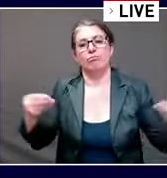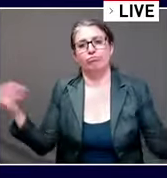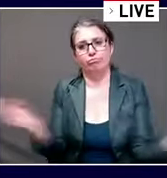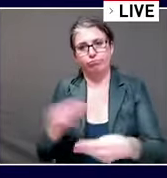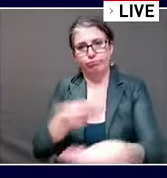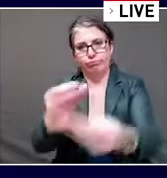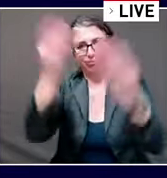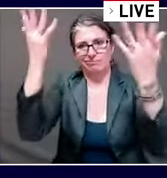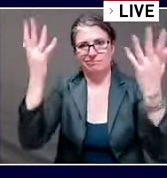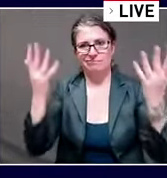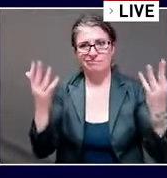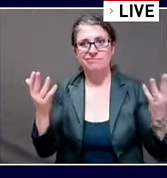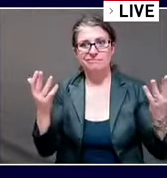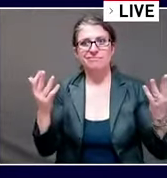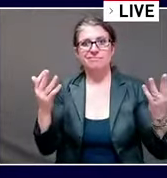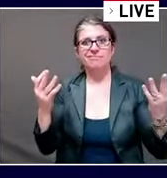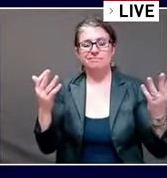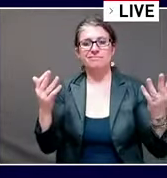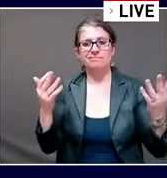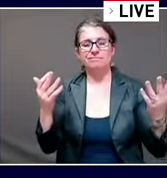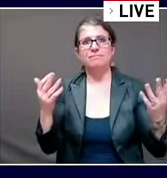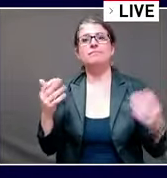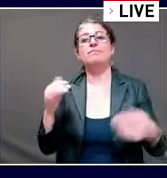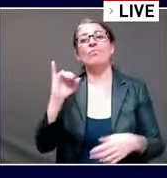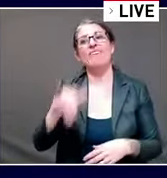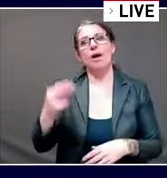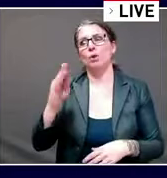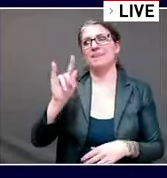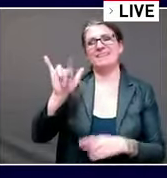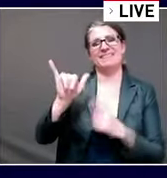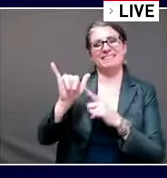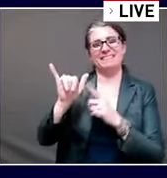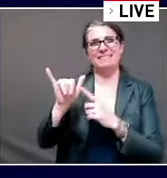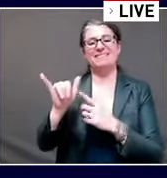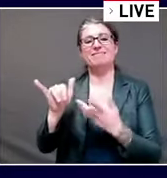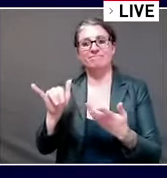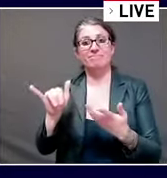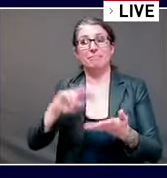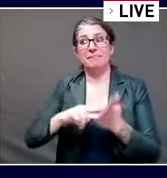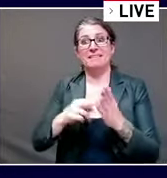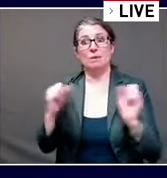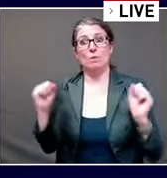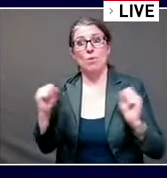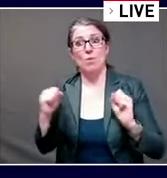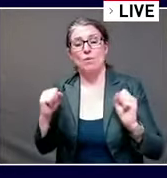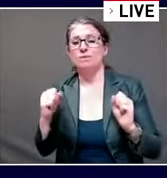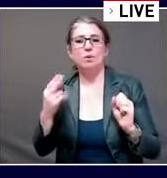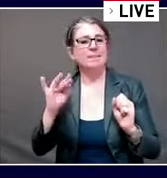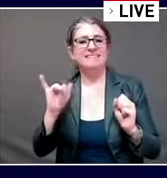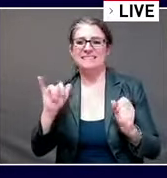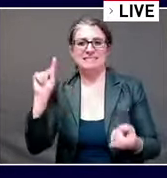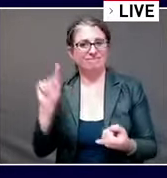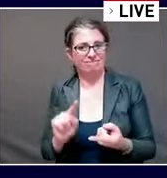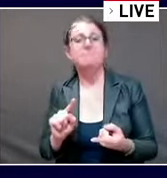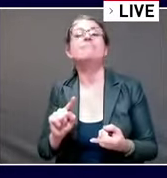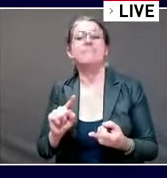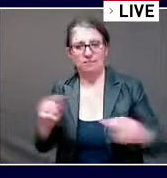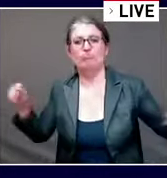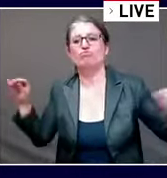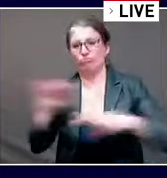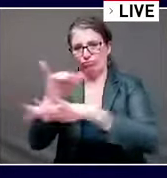which individuals are gathering. Individuals are gathering more indoors. That in and of itself leads to more cases.